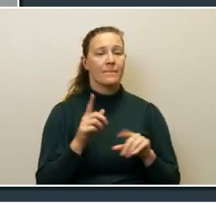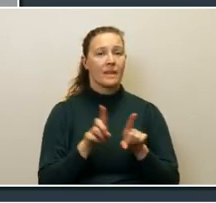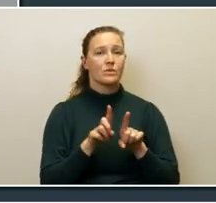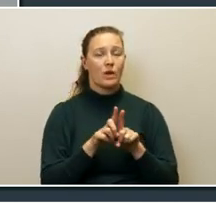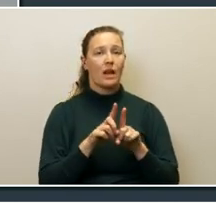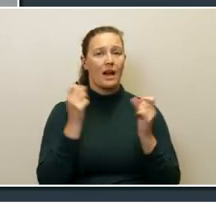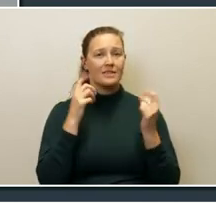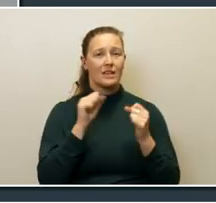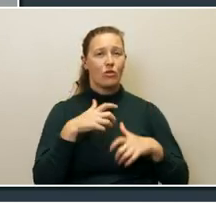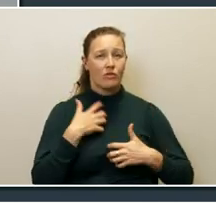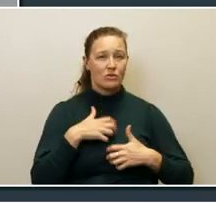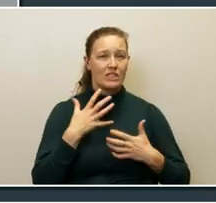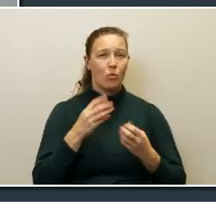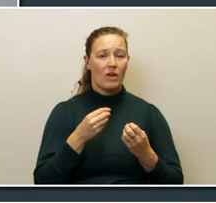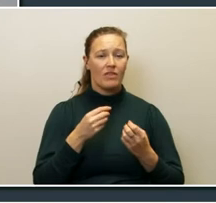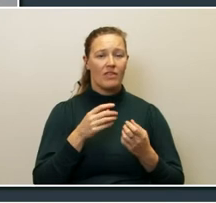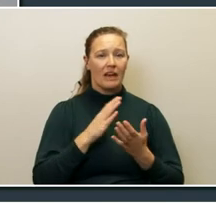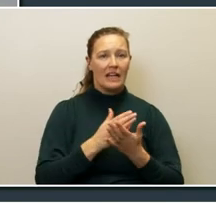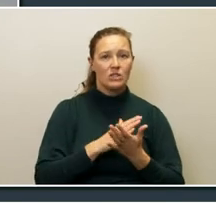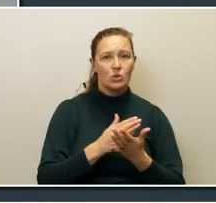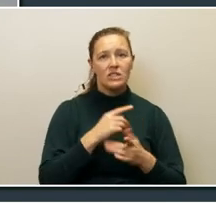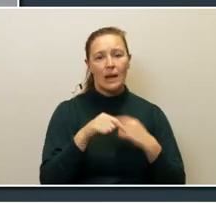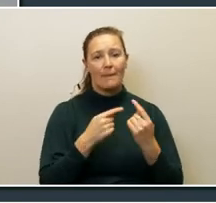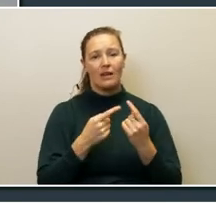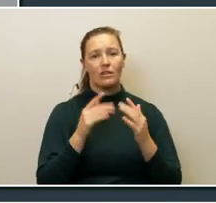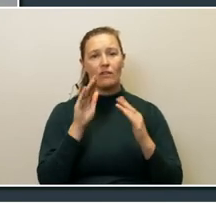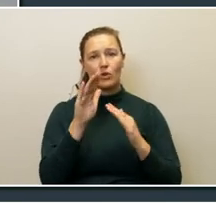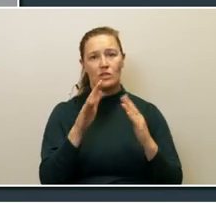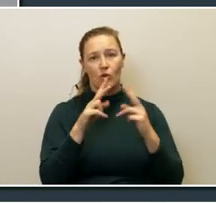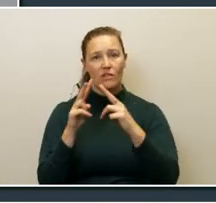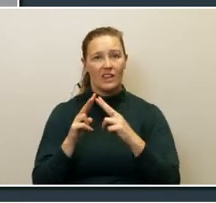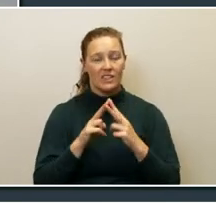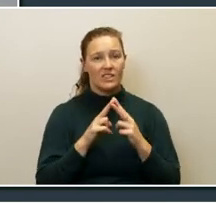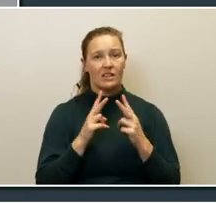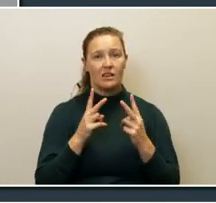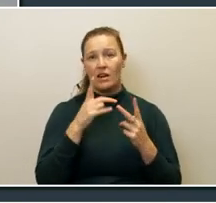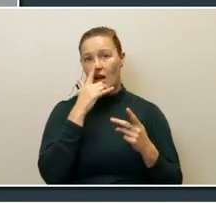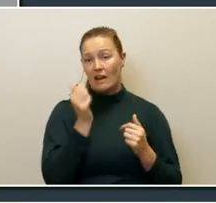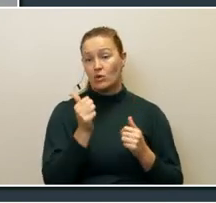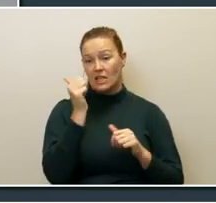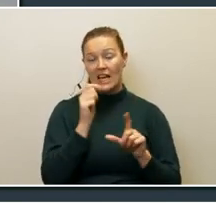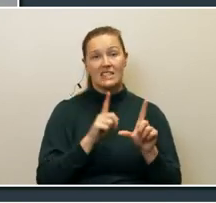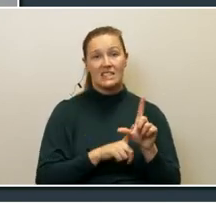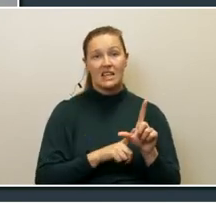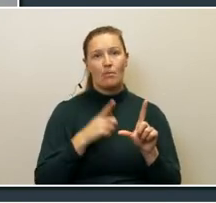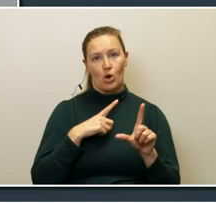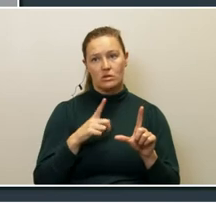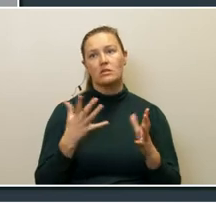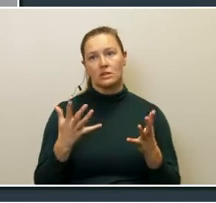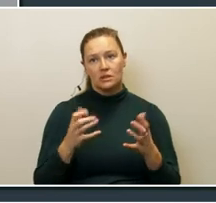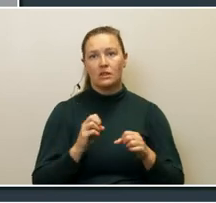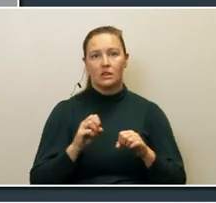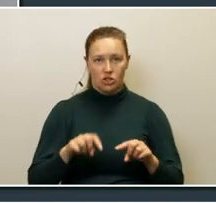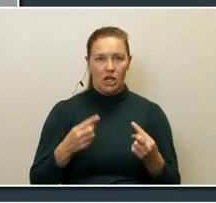appreciate, your frustrations with the uncertainty around the future of the villages. Unfortunately, last year, with the challenges we